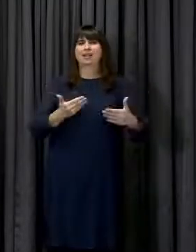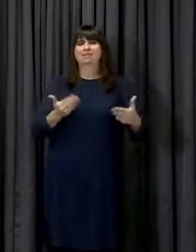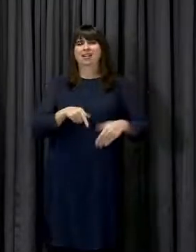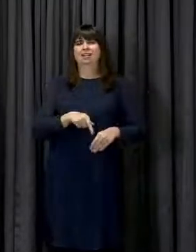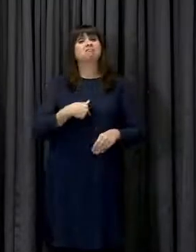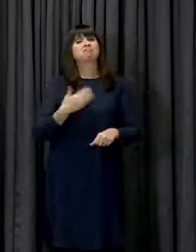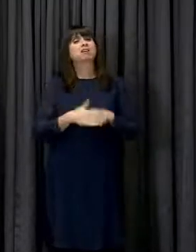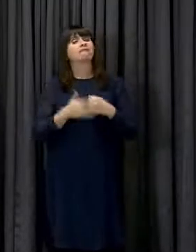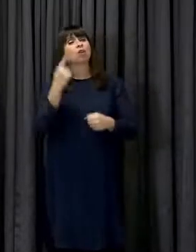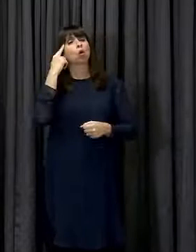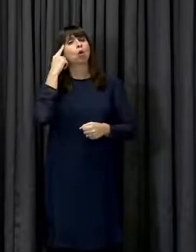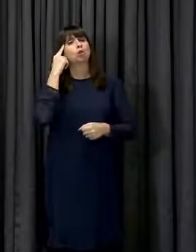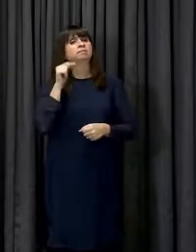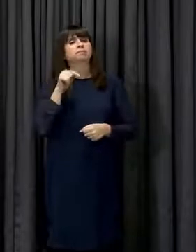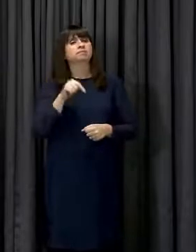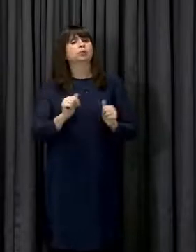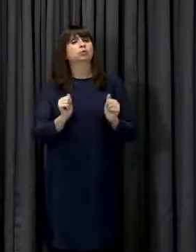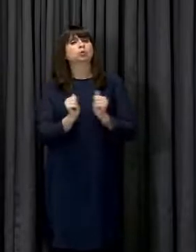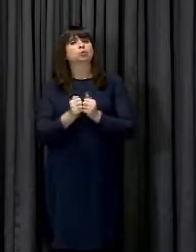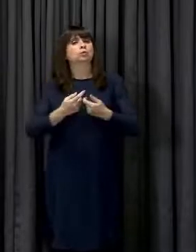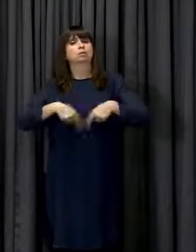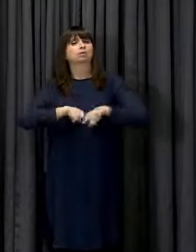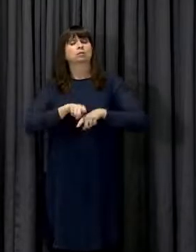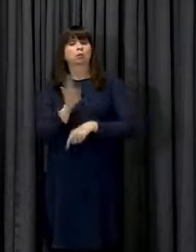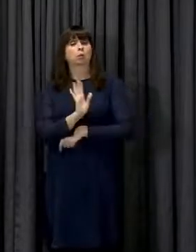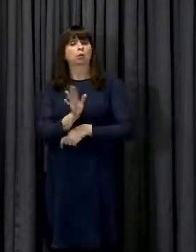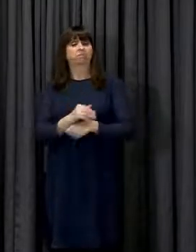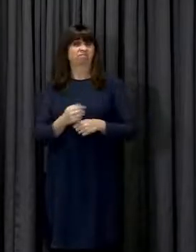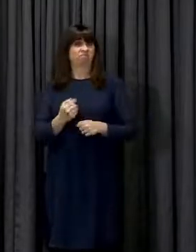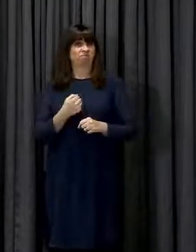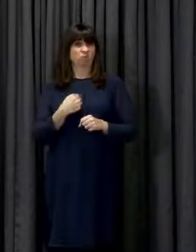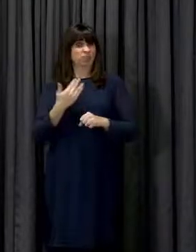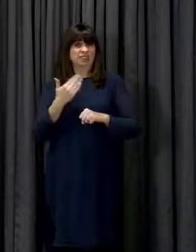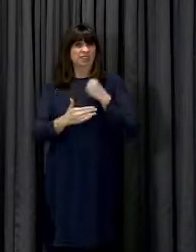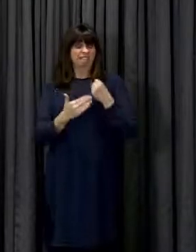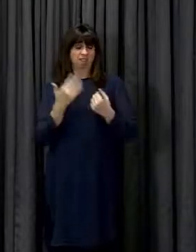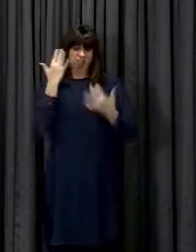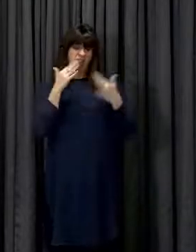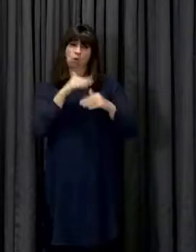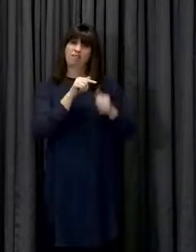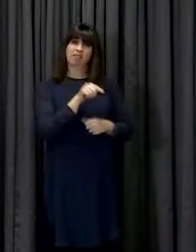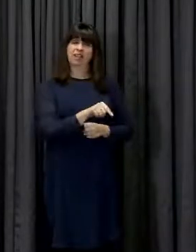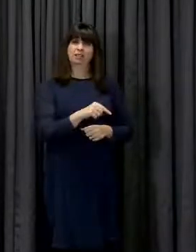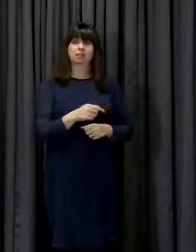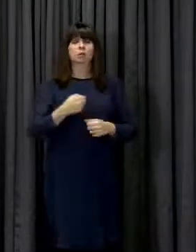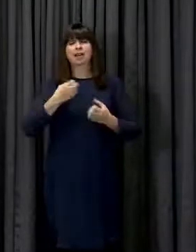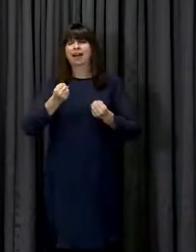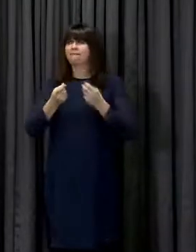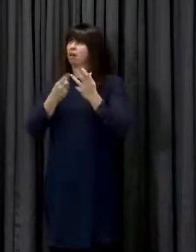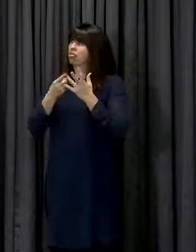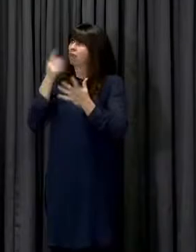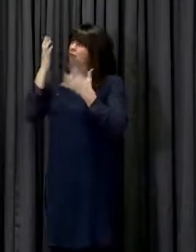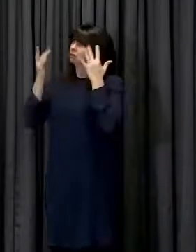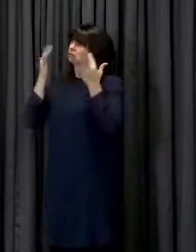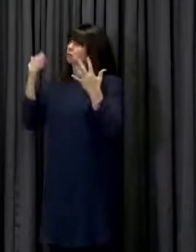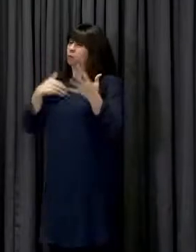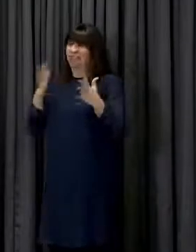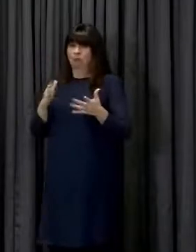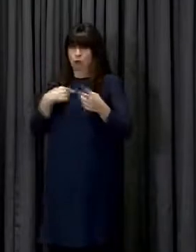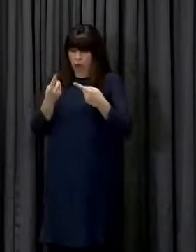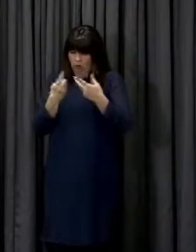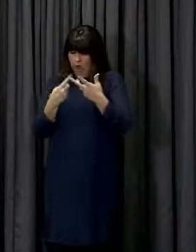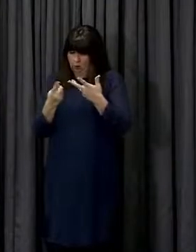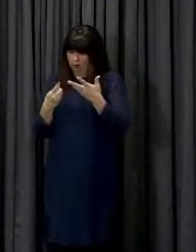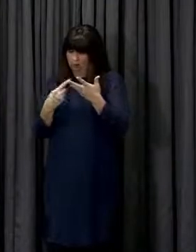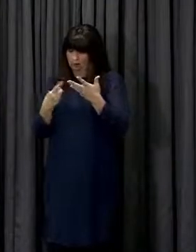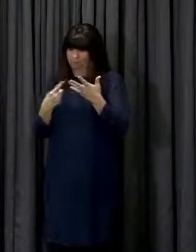an effective public health measure. So no, it isn't something the government's considering. We've got plenty of things to do, about things we have to get done,